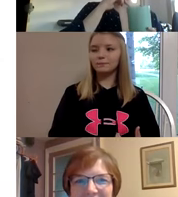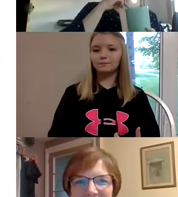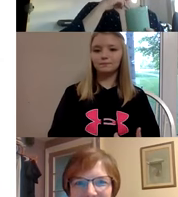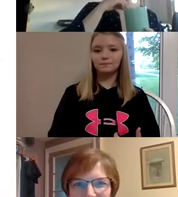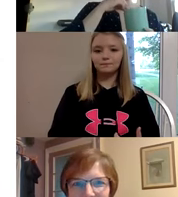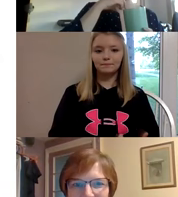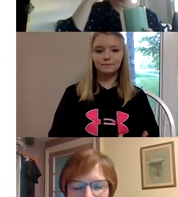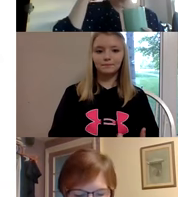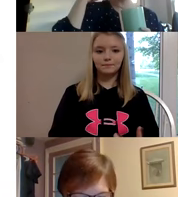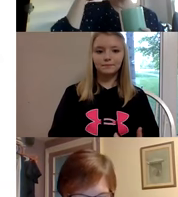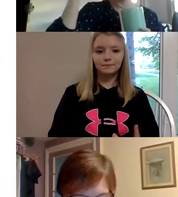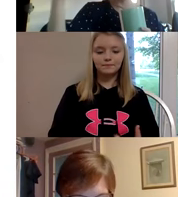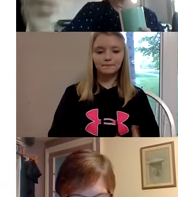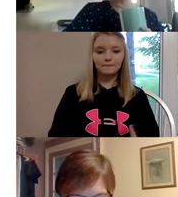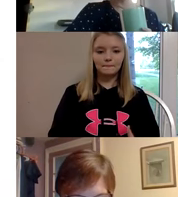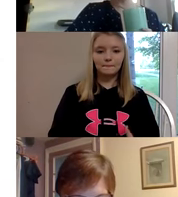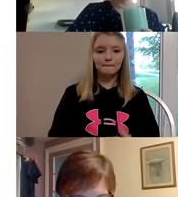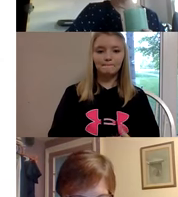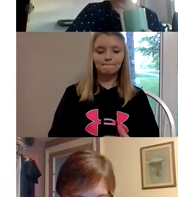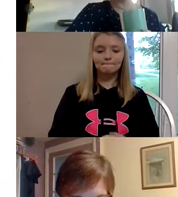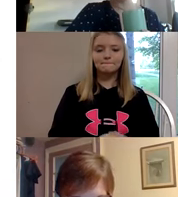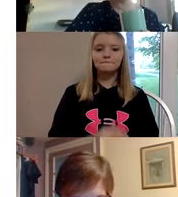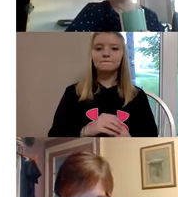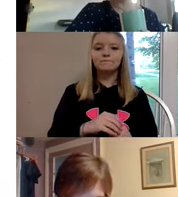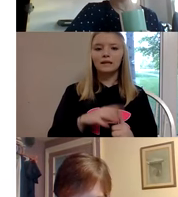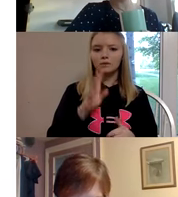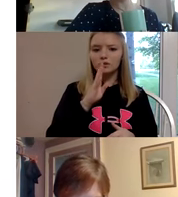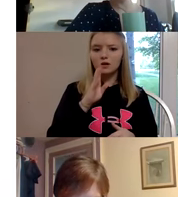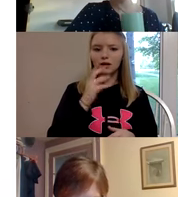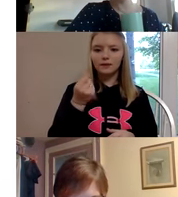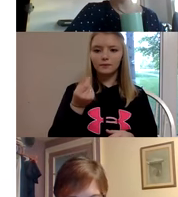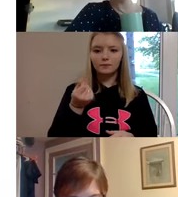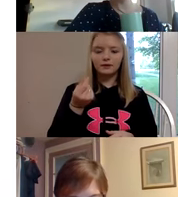All right. So let's talk a little bit.